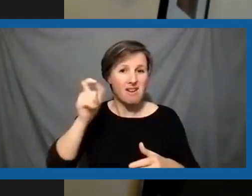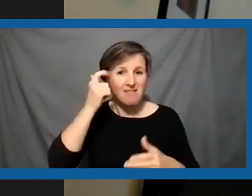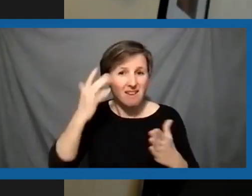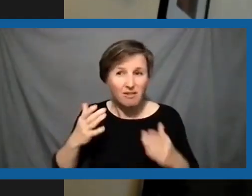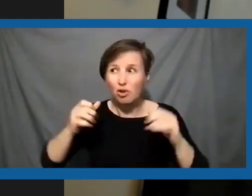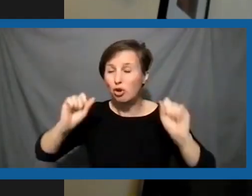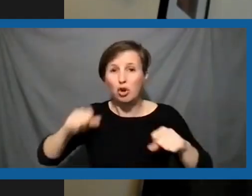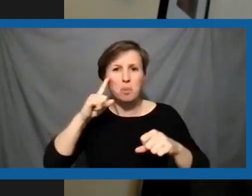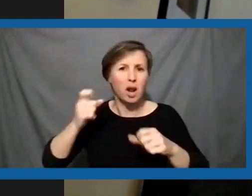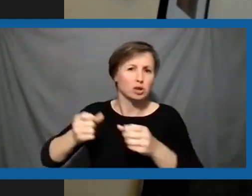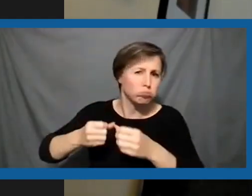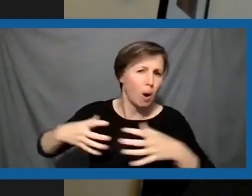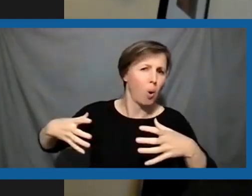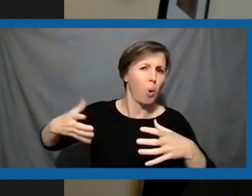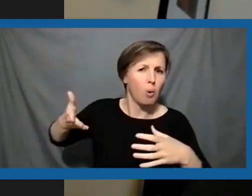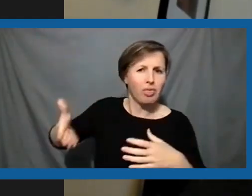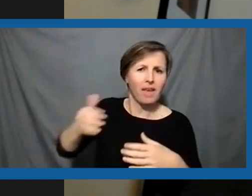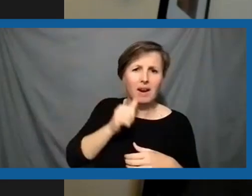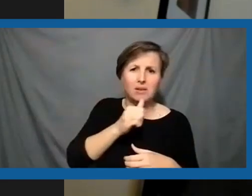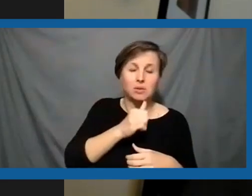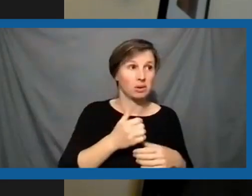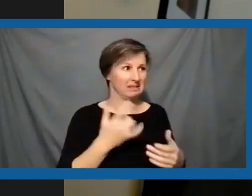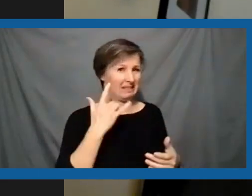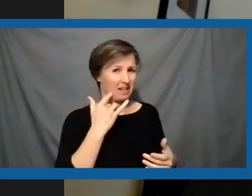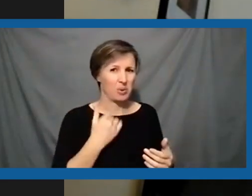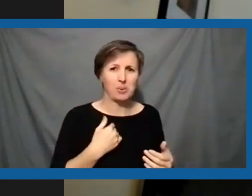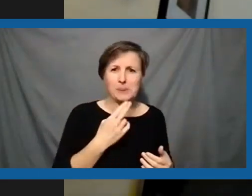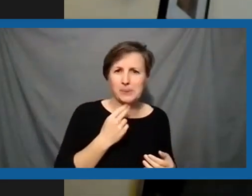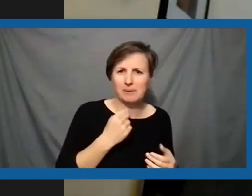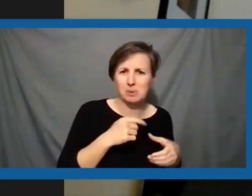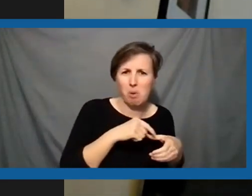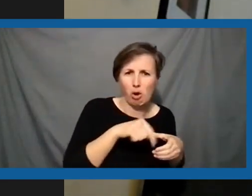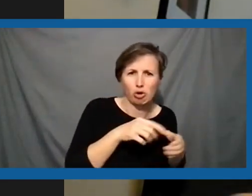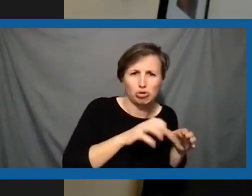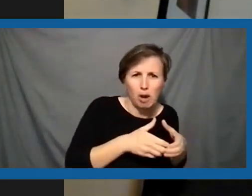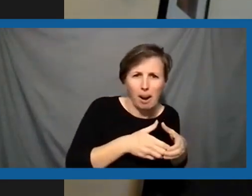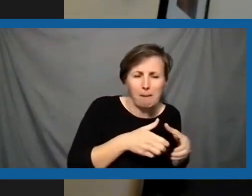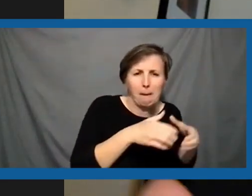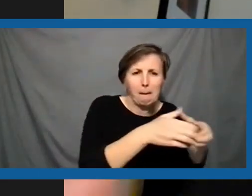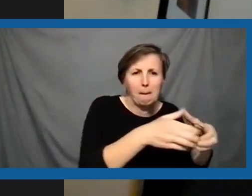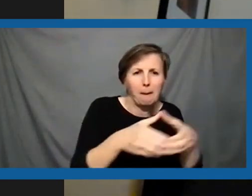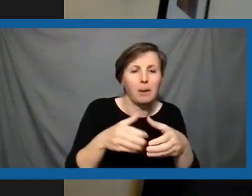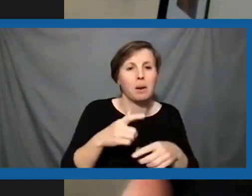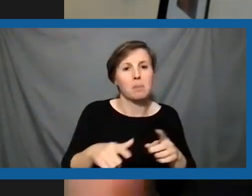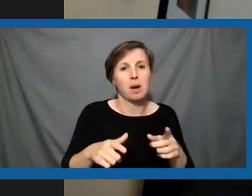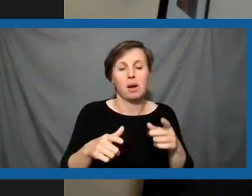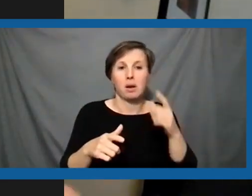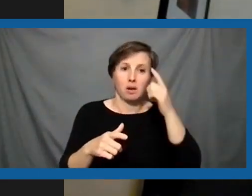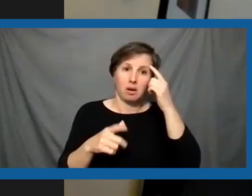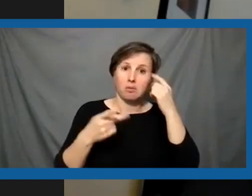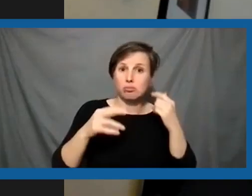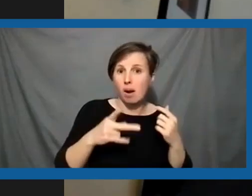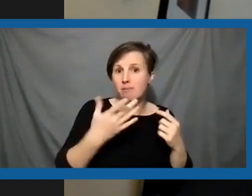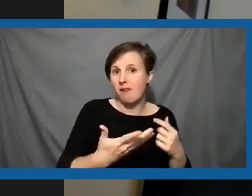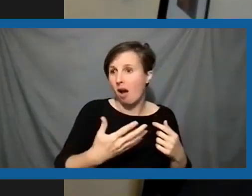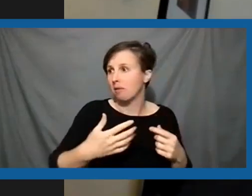that. They're not like that in California. We have small tribes. But getting even, you know, during Prop 5 in California, Prop 1,